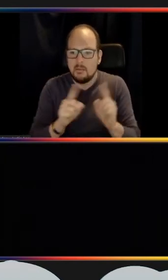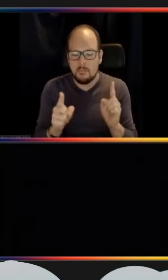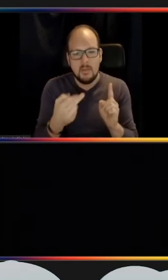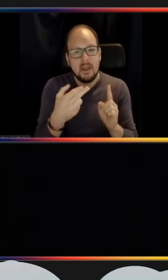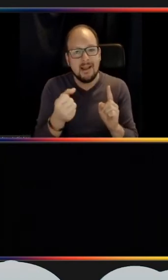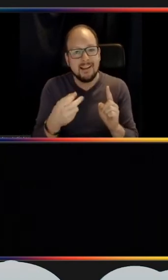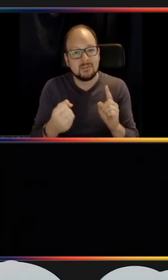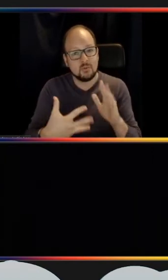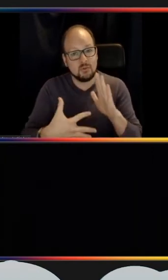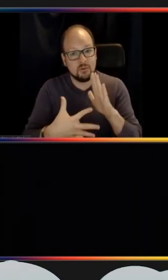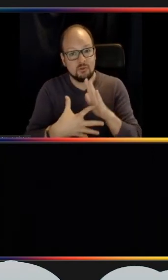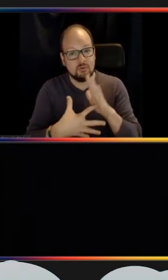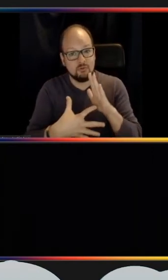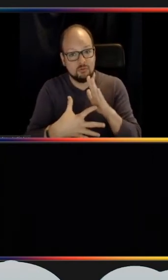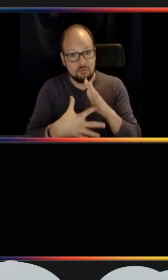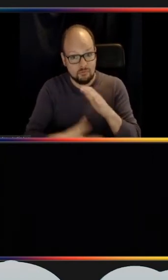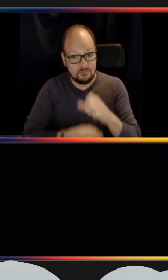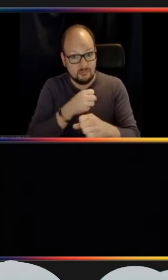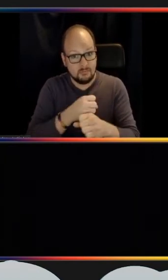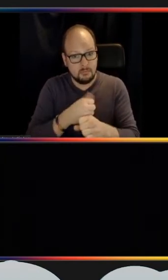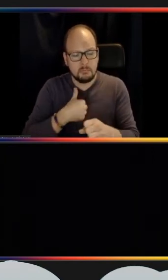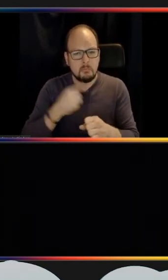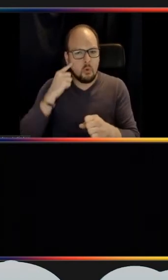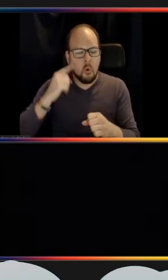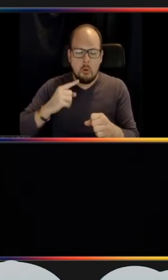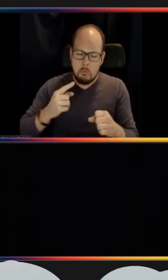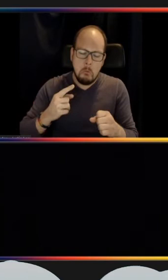school. And I was like, all right. And I had been in